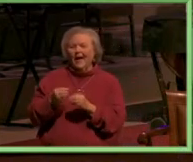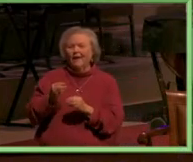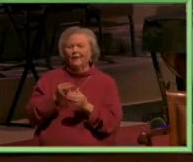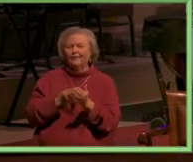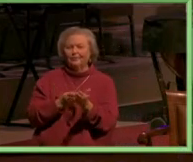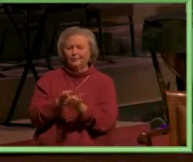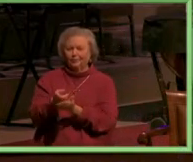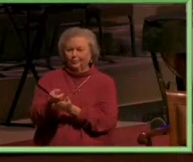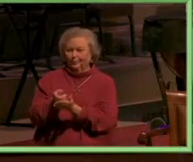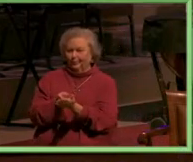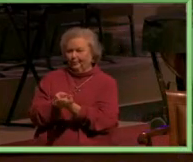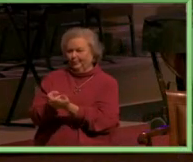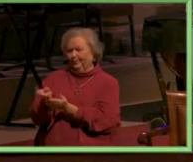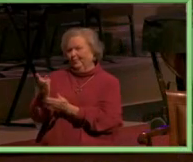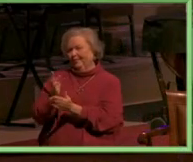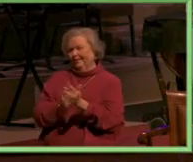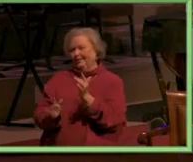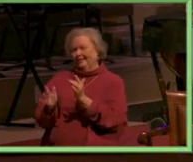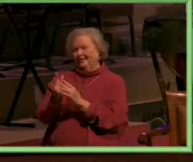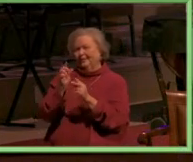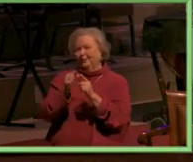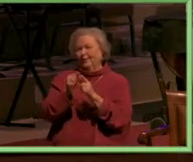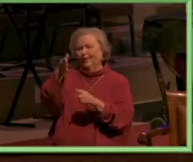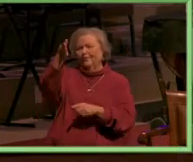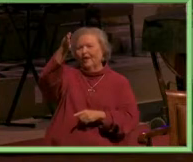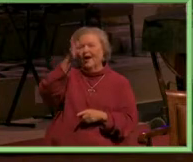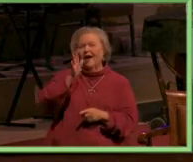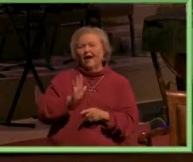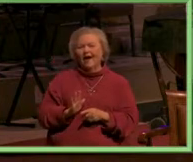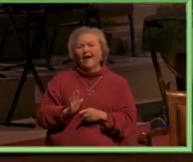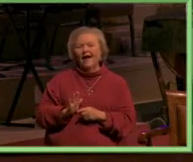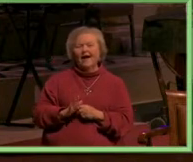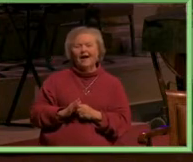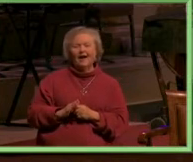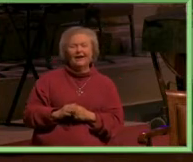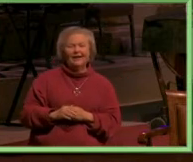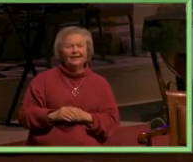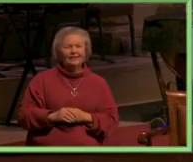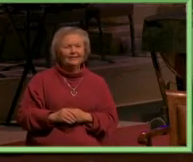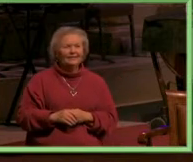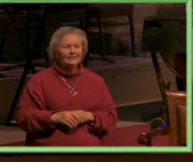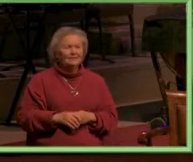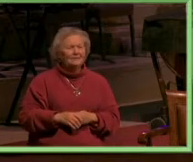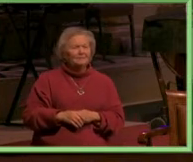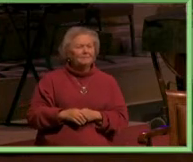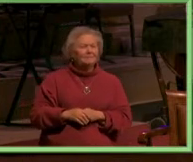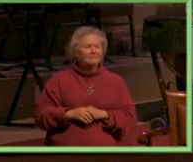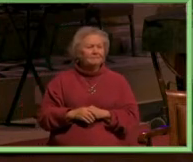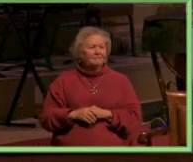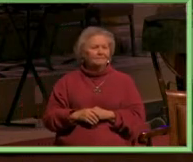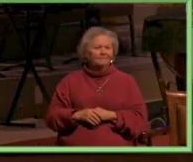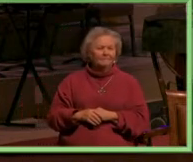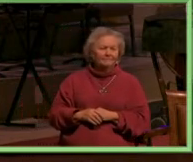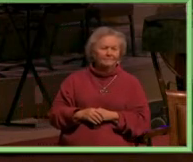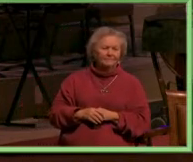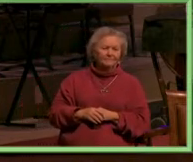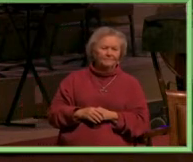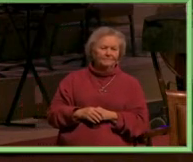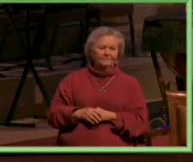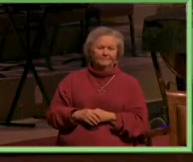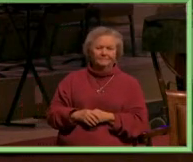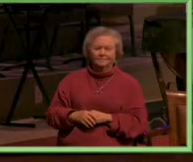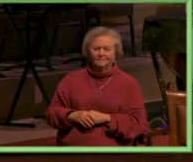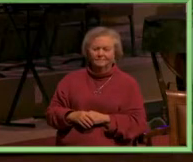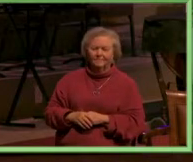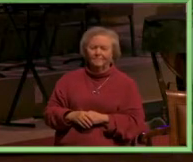of Jesus, the truth of the Word of God, and the principles and promises contained in it. Let's sing.